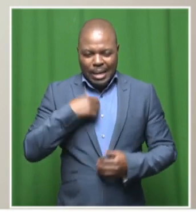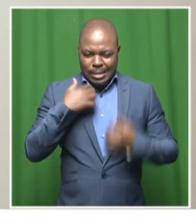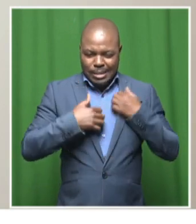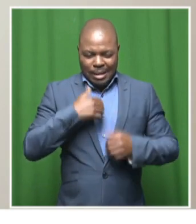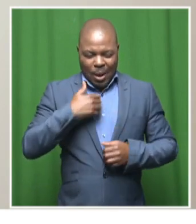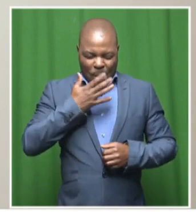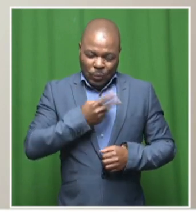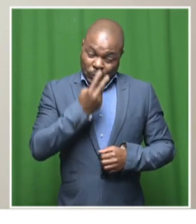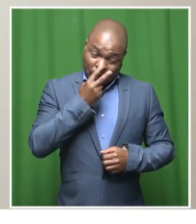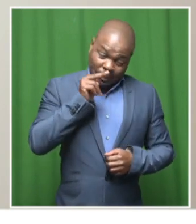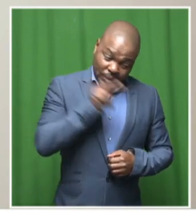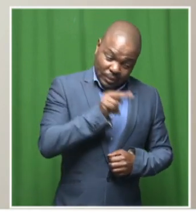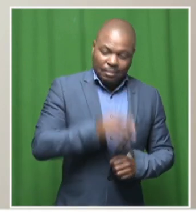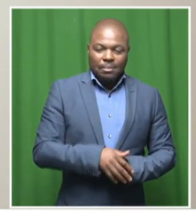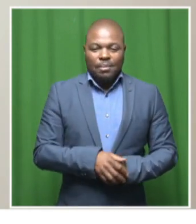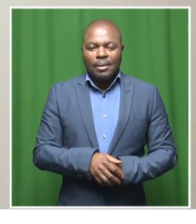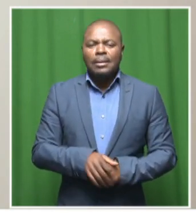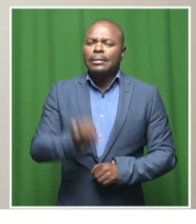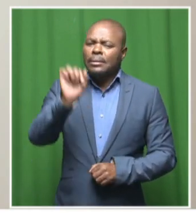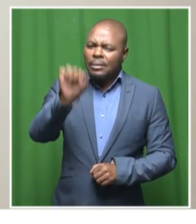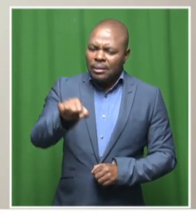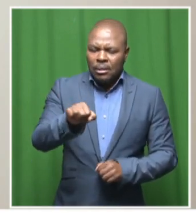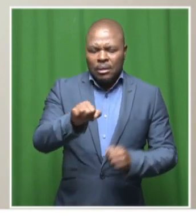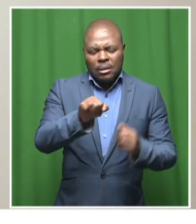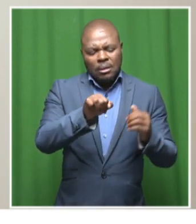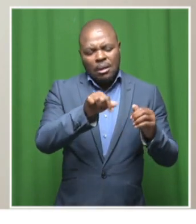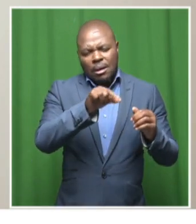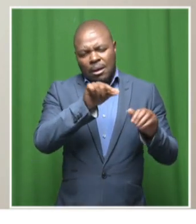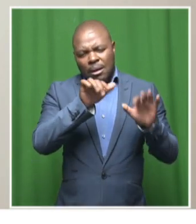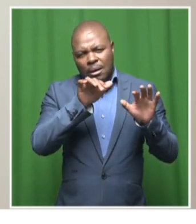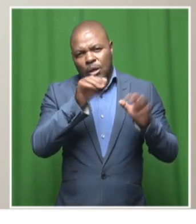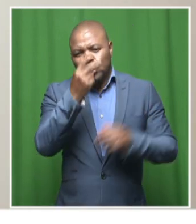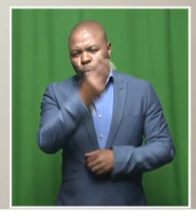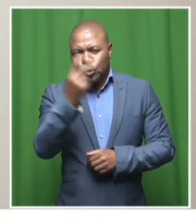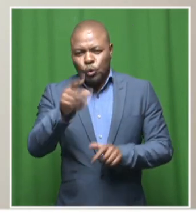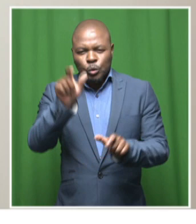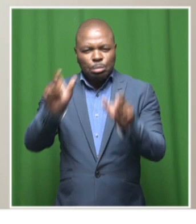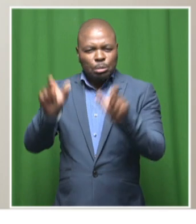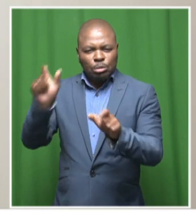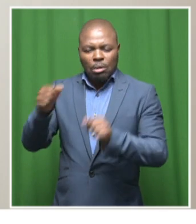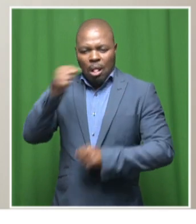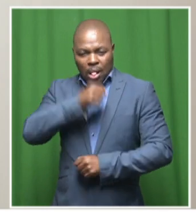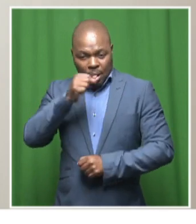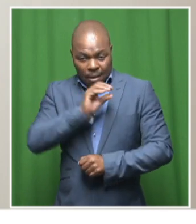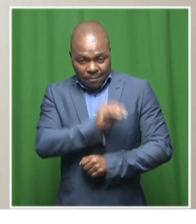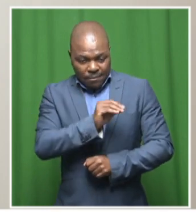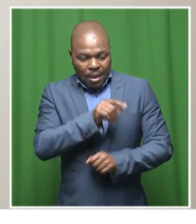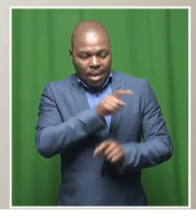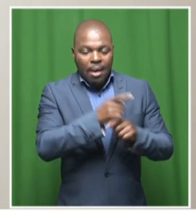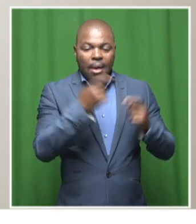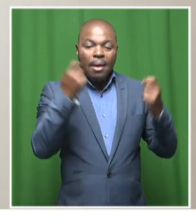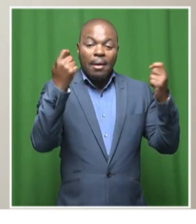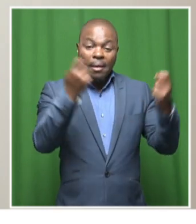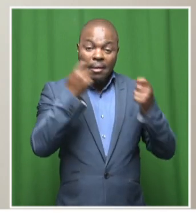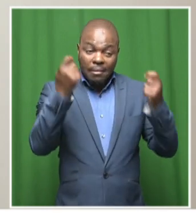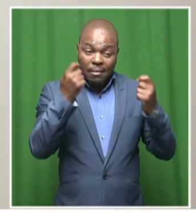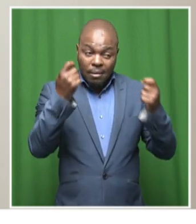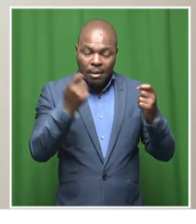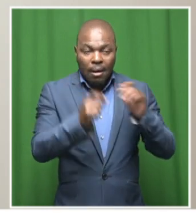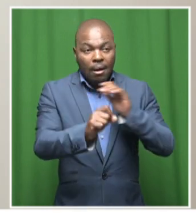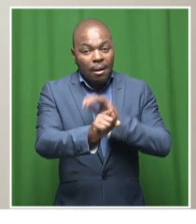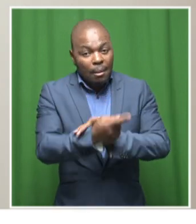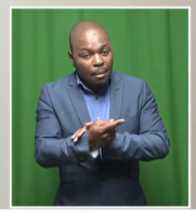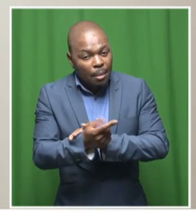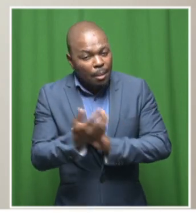that performance. And then, of course, we've got a lineup of 22 artists, and it's an event that's going to be